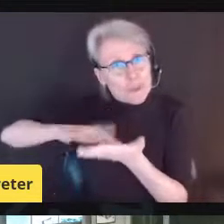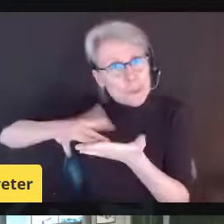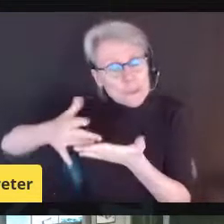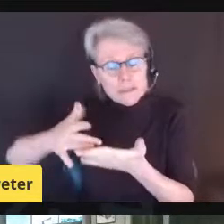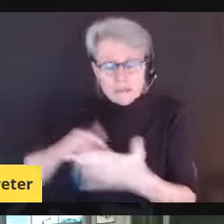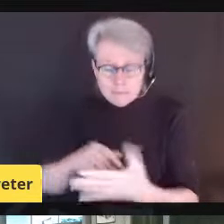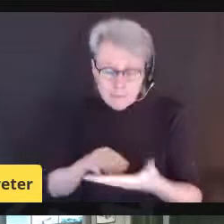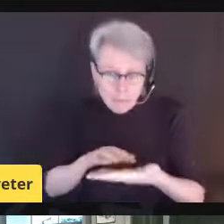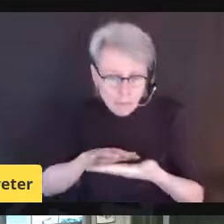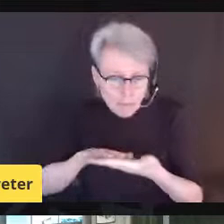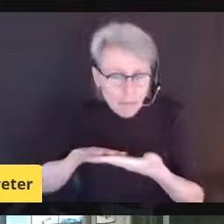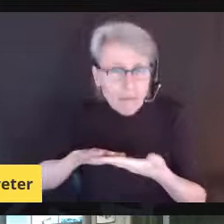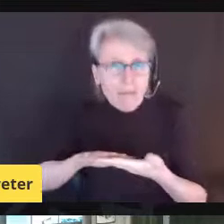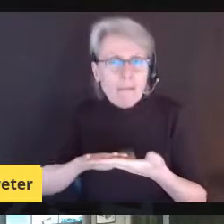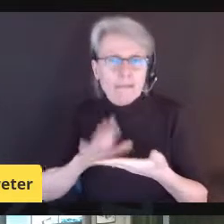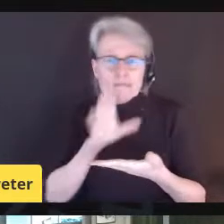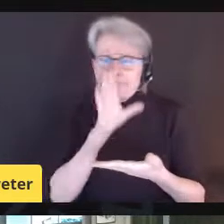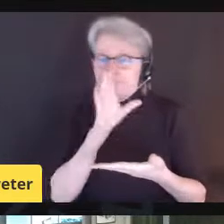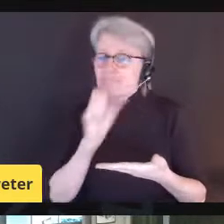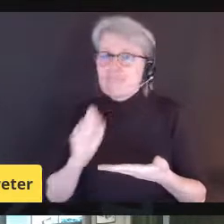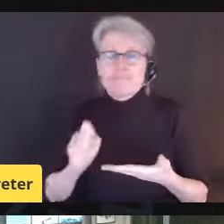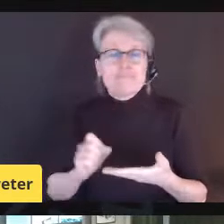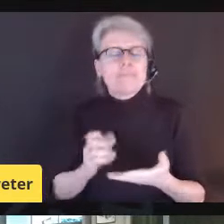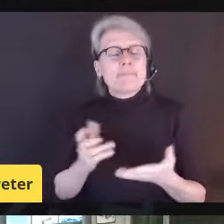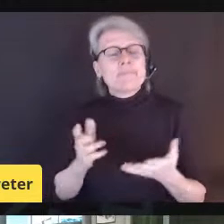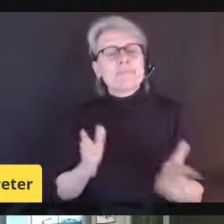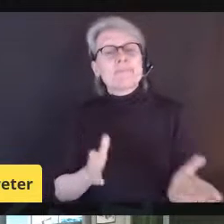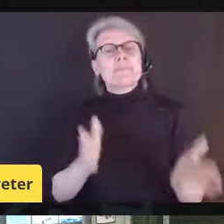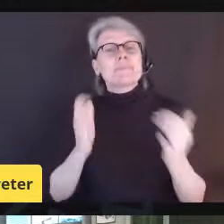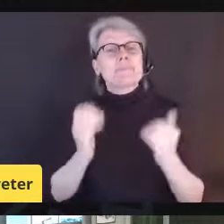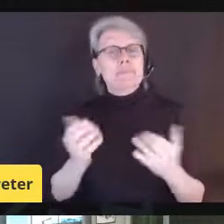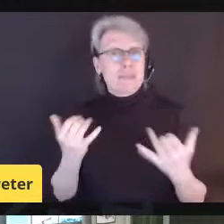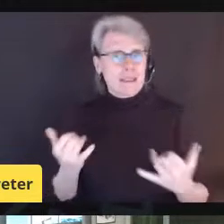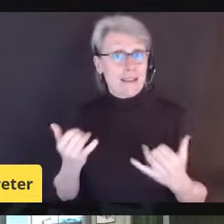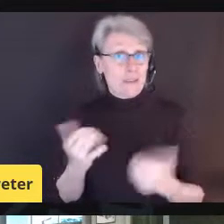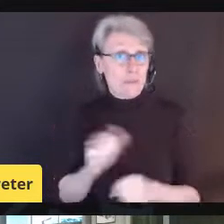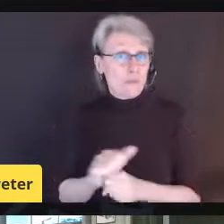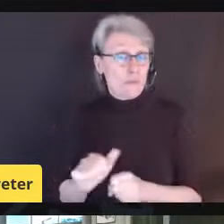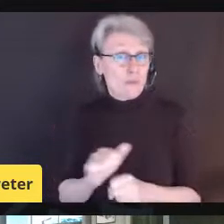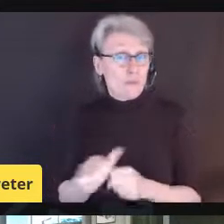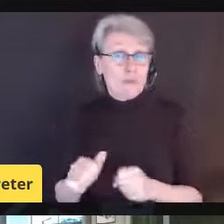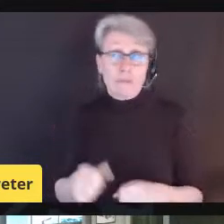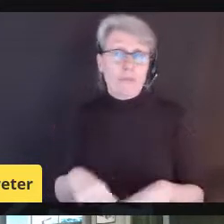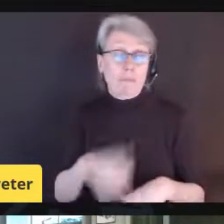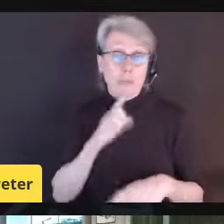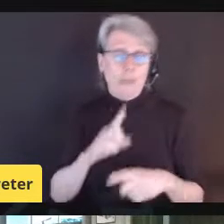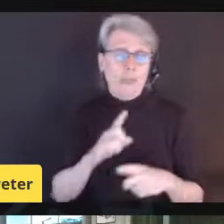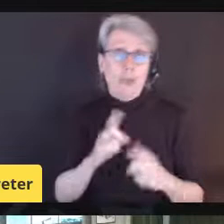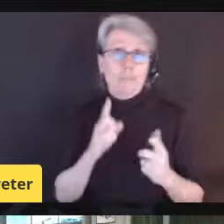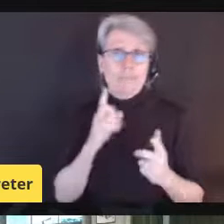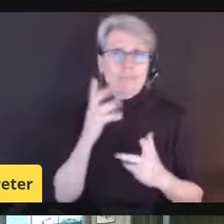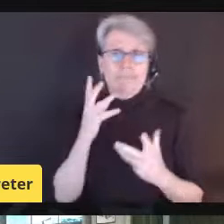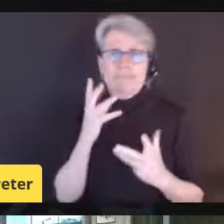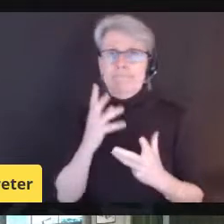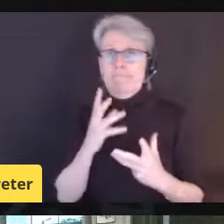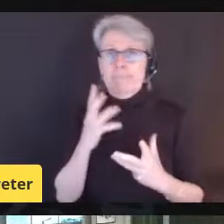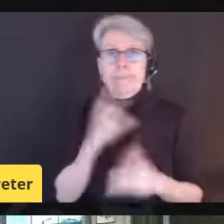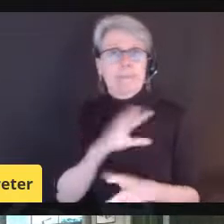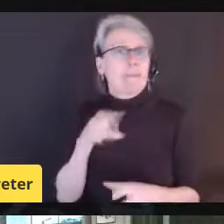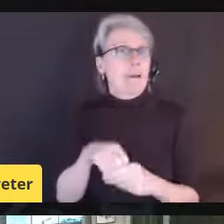neat. And in my current work, I do a little bit of everything right now related